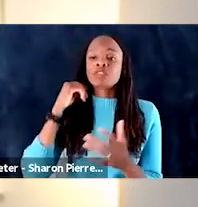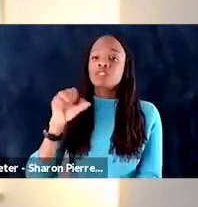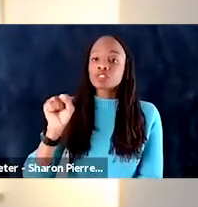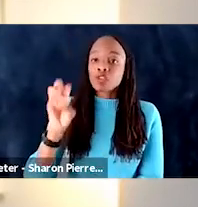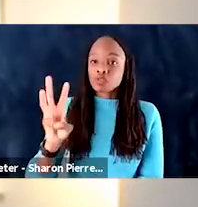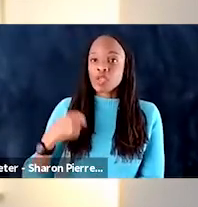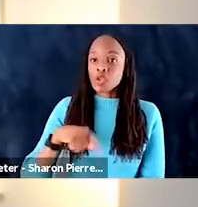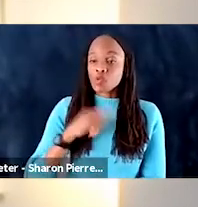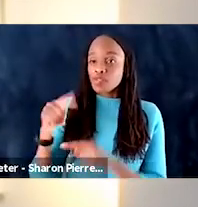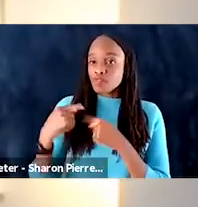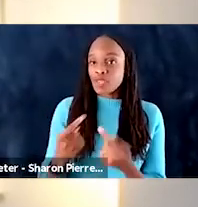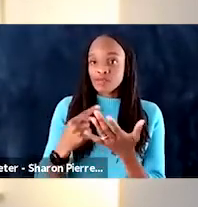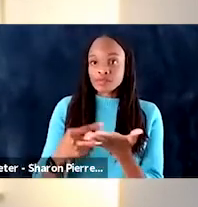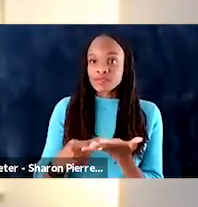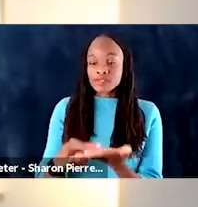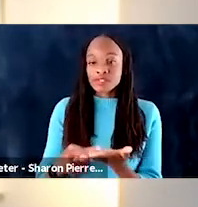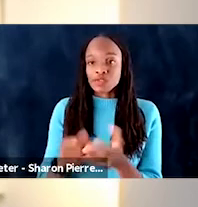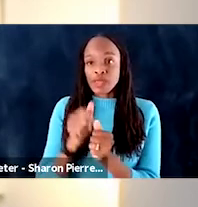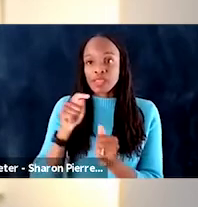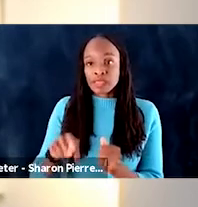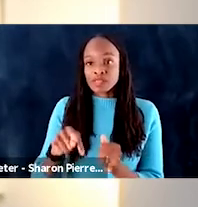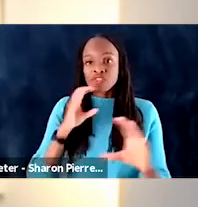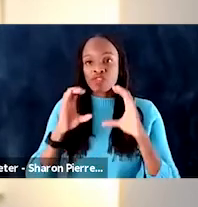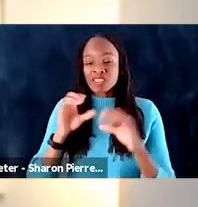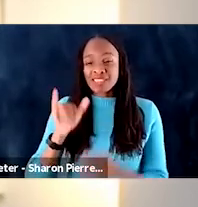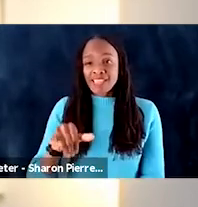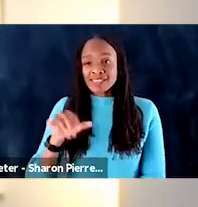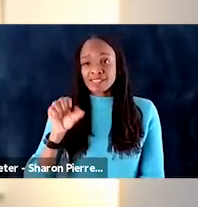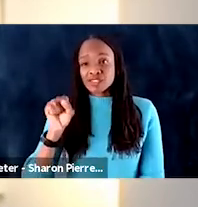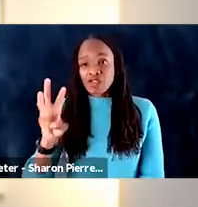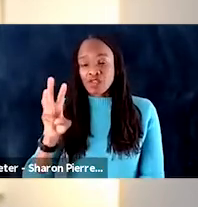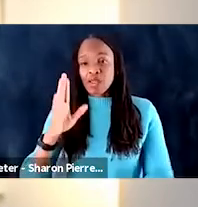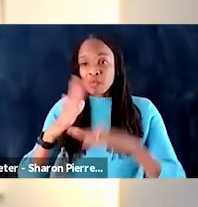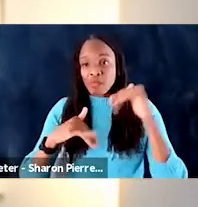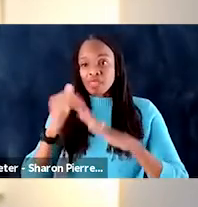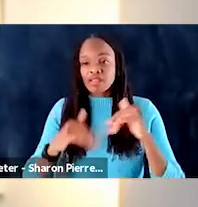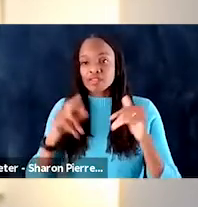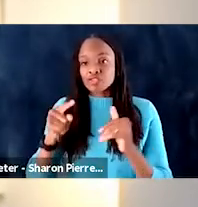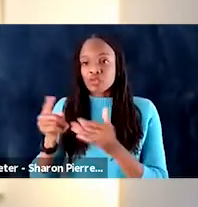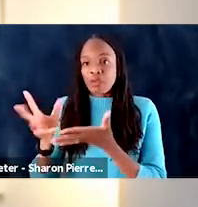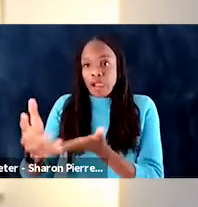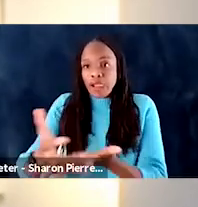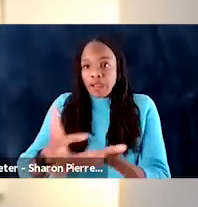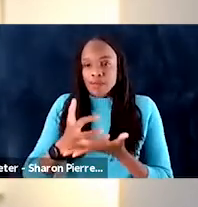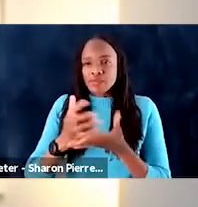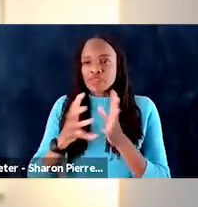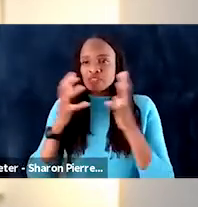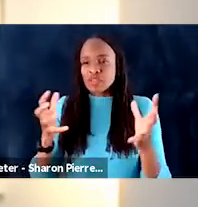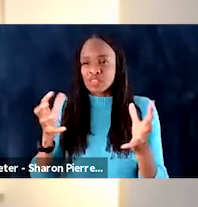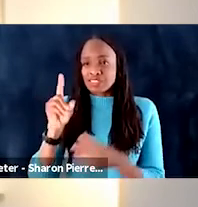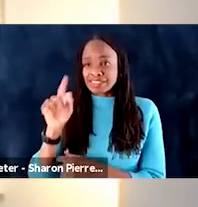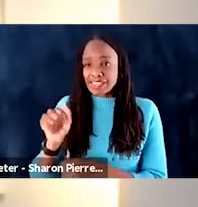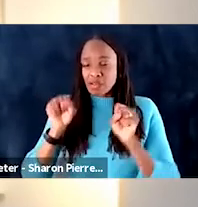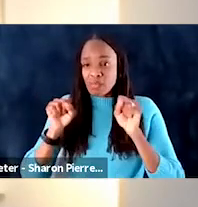talking about throughout this conversation is software that is built to extract as much data as possible. The extraction of that data is